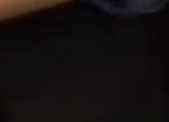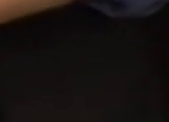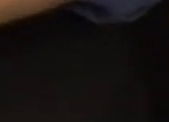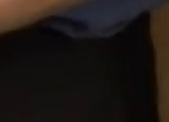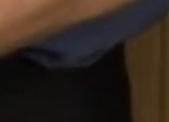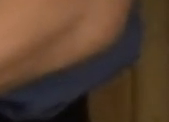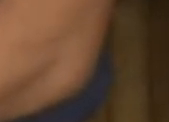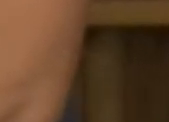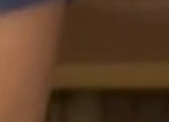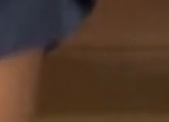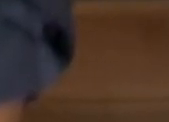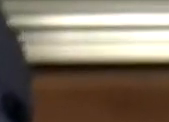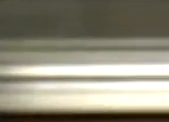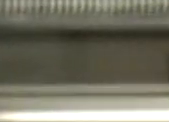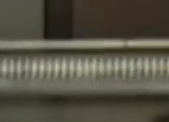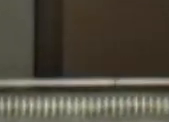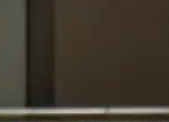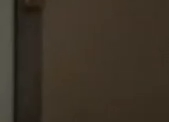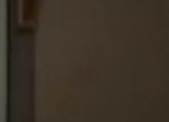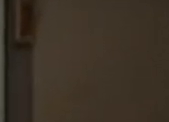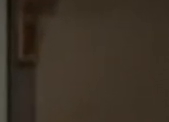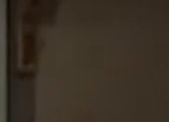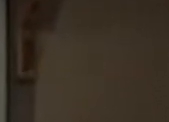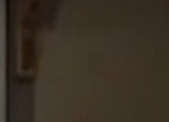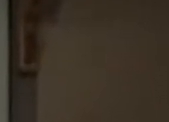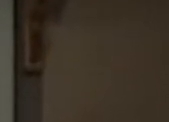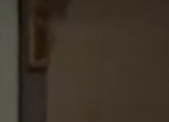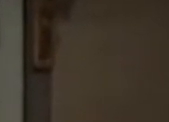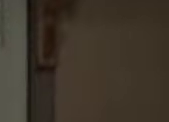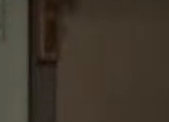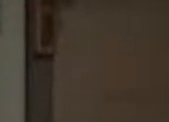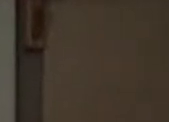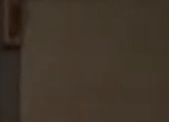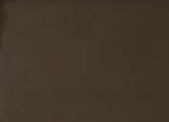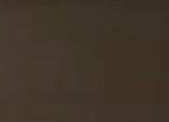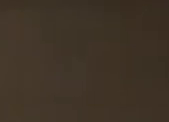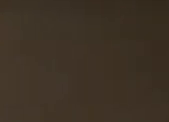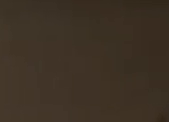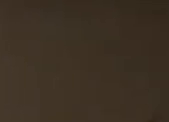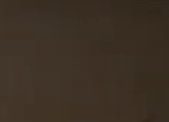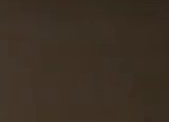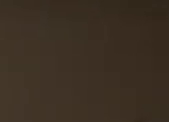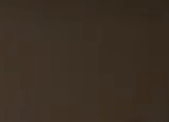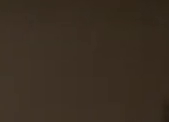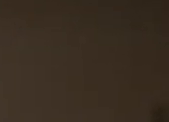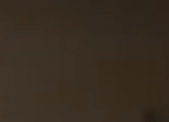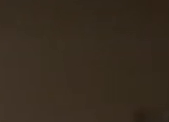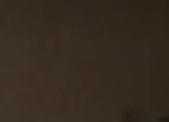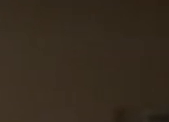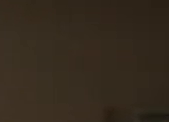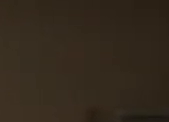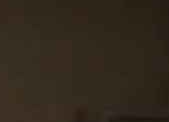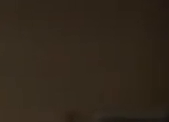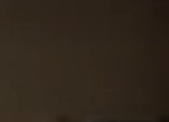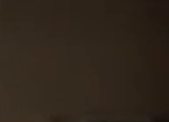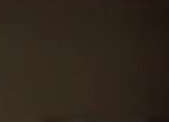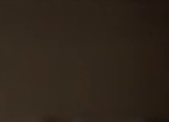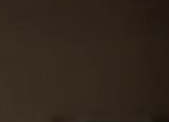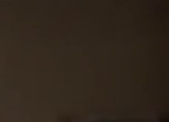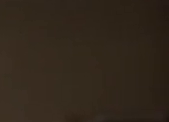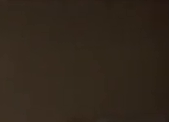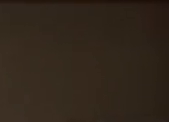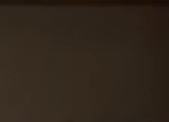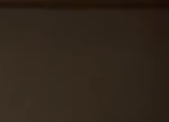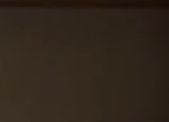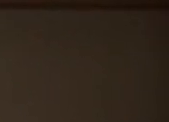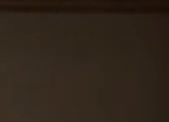then allow to simmer. Okay, so while we're waiting for that to come to a boil, we're just going to quickly prepare the vegetables to put into